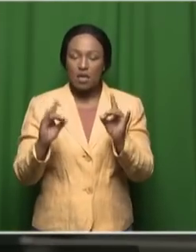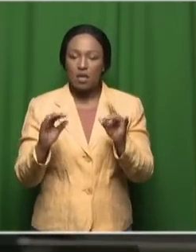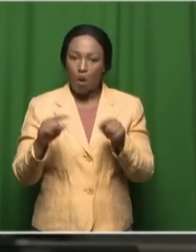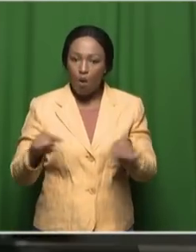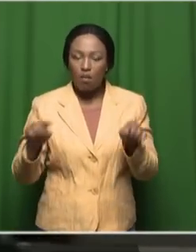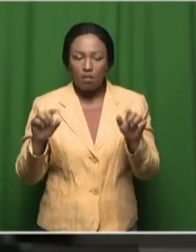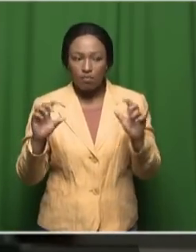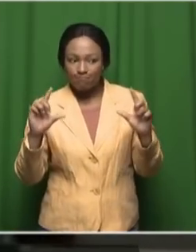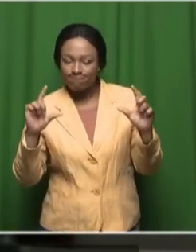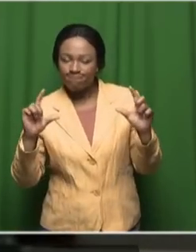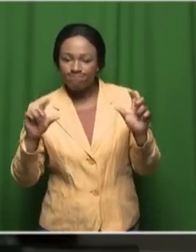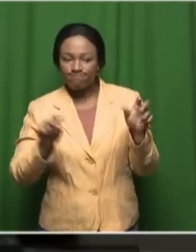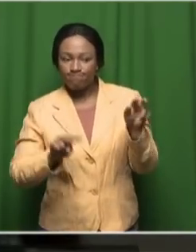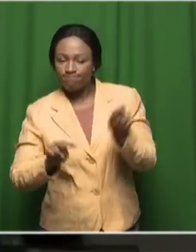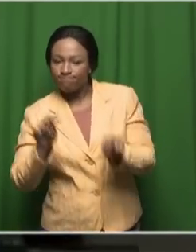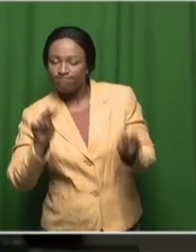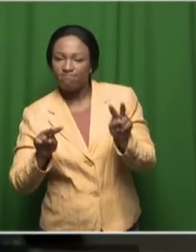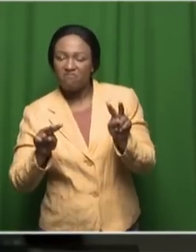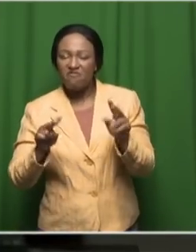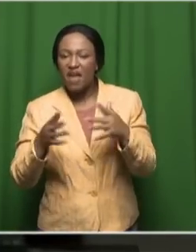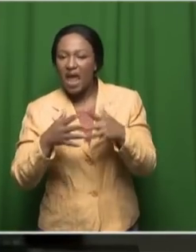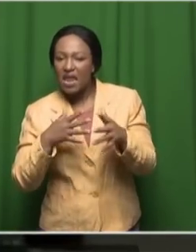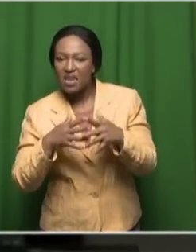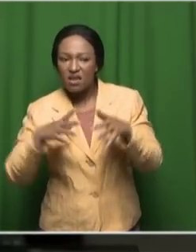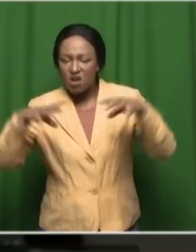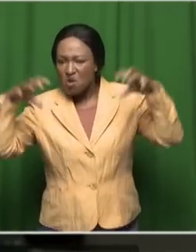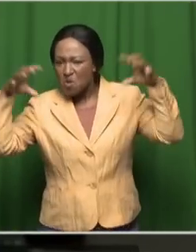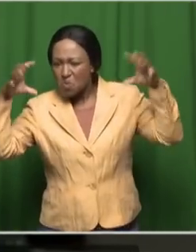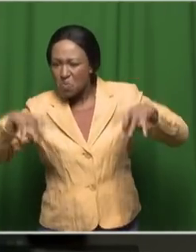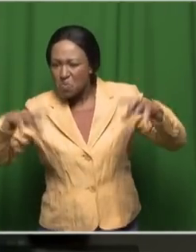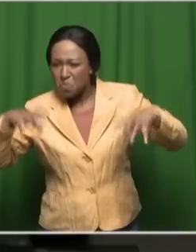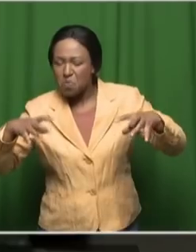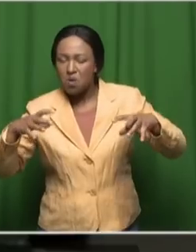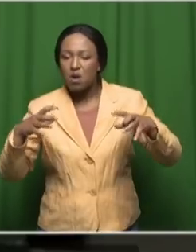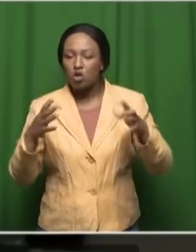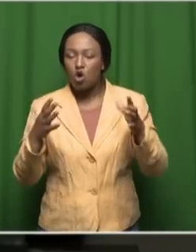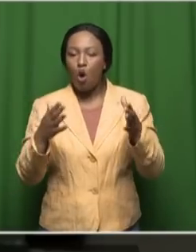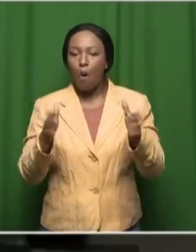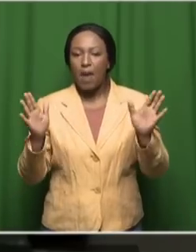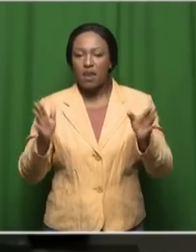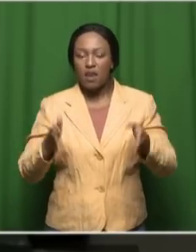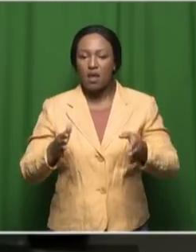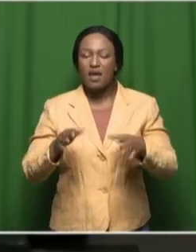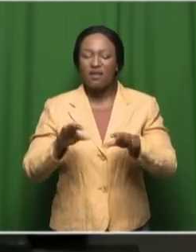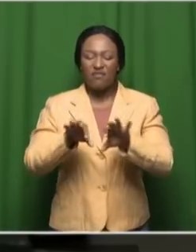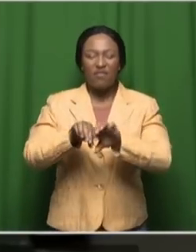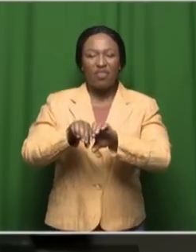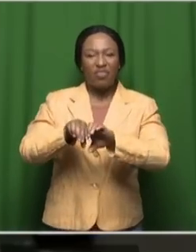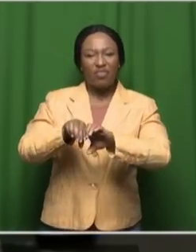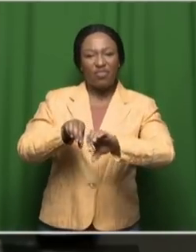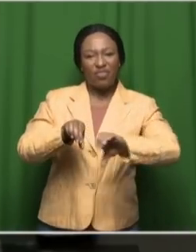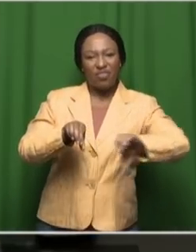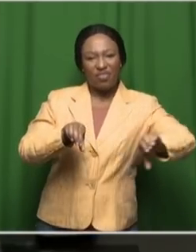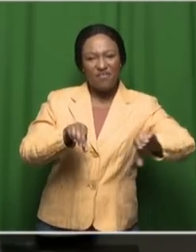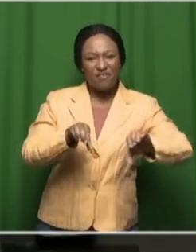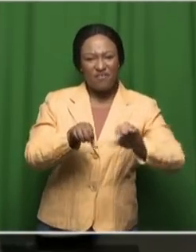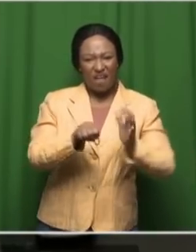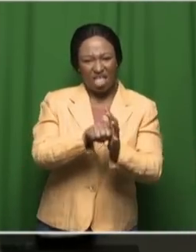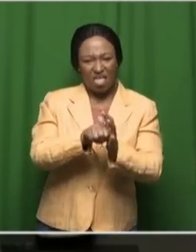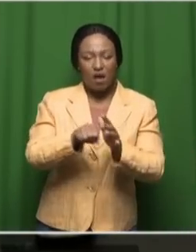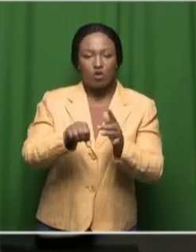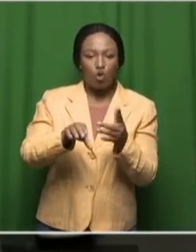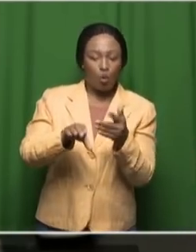to unblock drains, let the gullies free flow and that kind of thing, so that the water can dissipate. Any